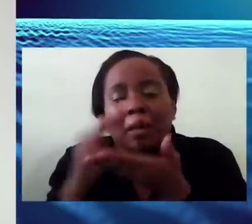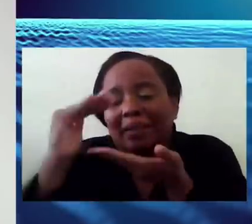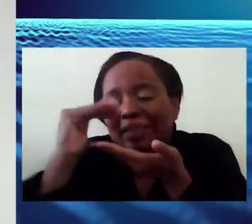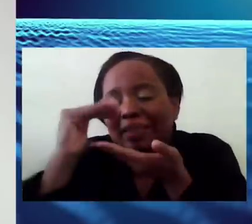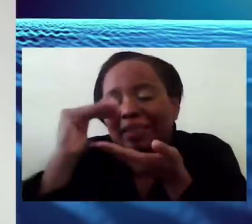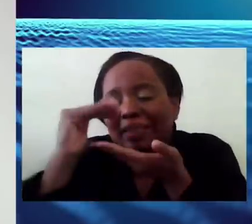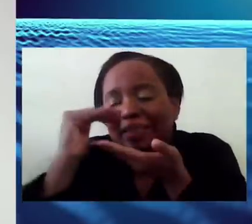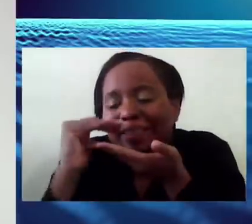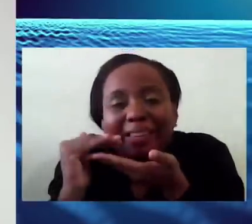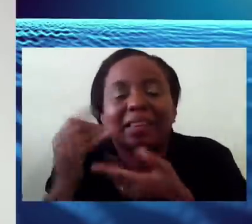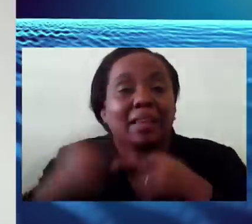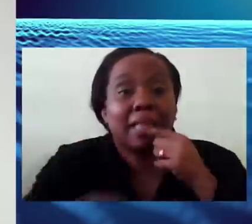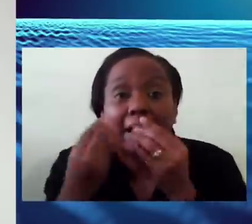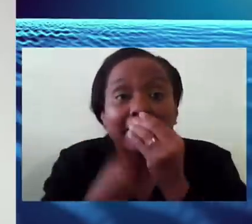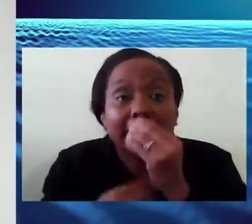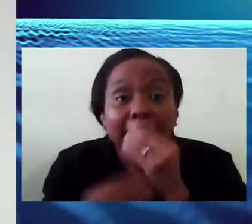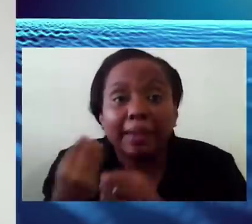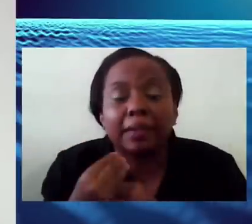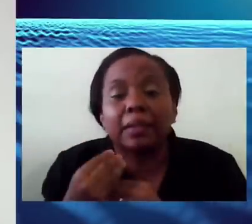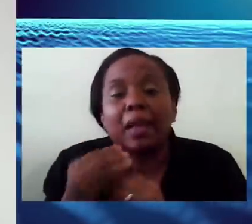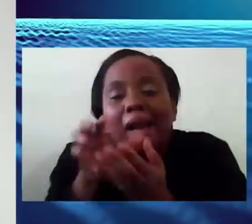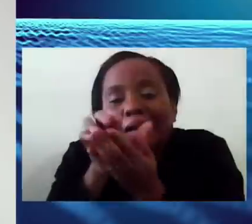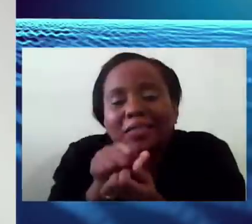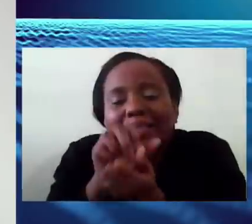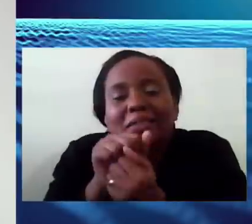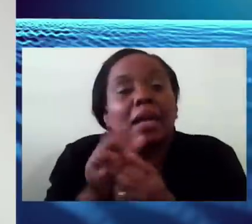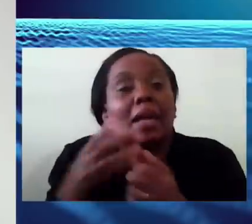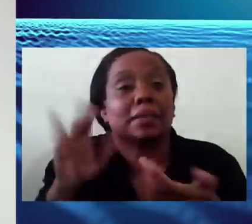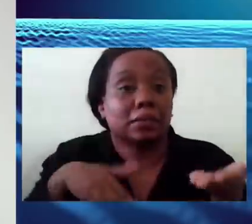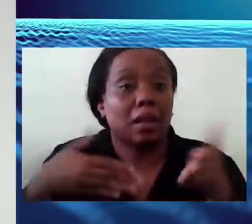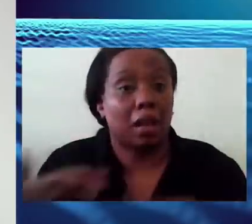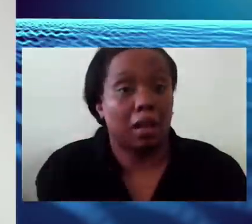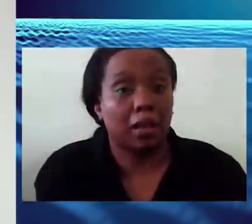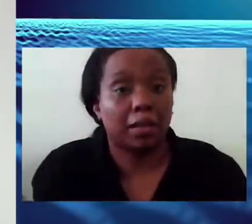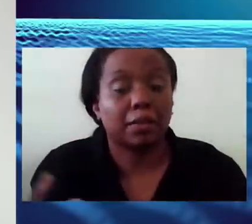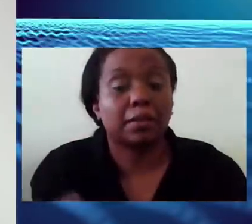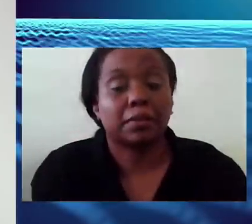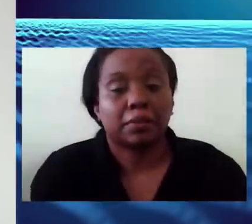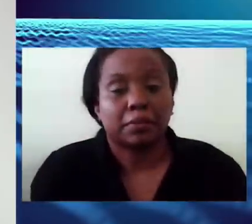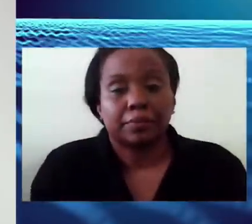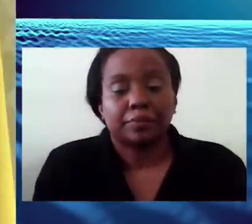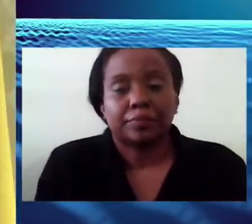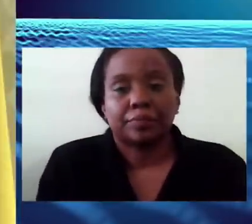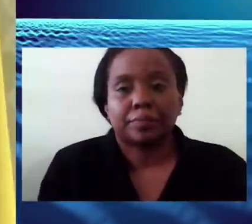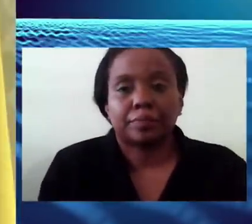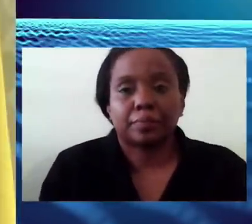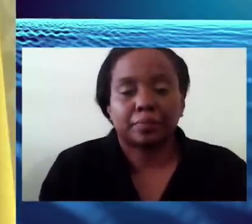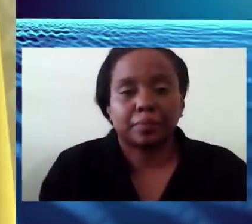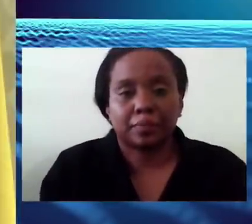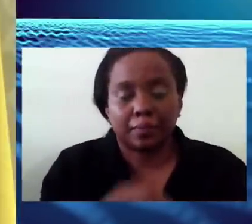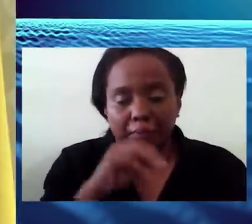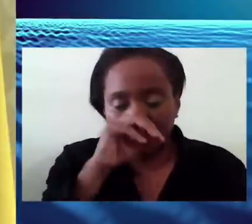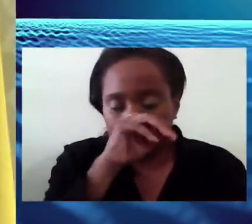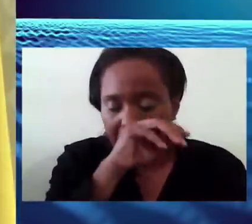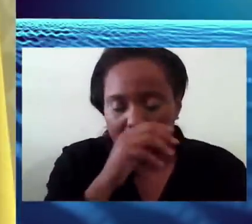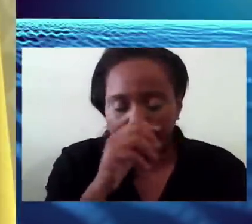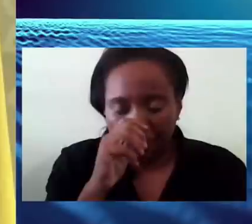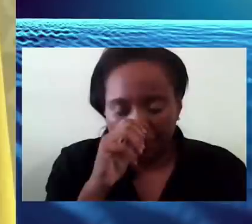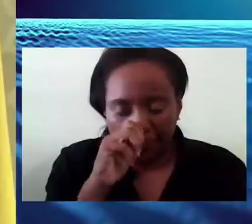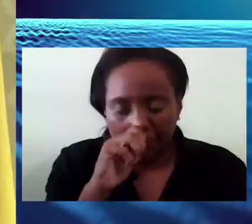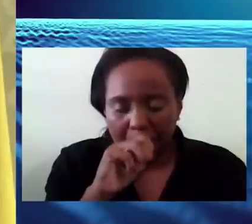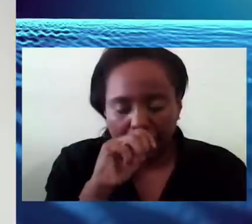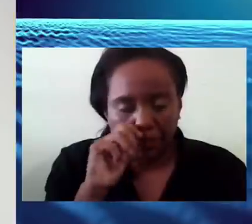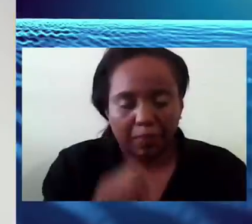their appetites, and they die of starvation. So there are all kinds of long-term, acute, medium-term,